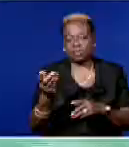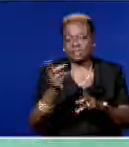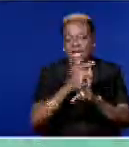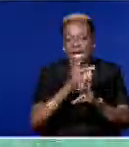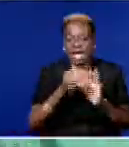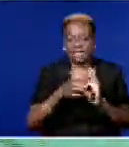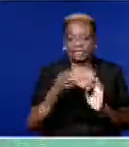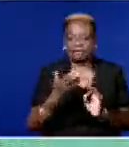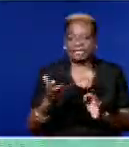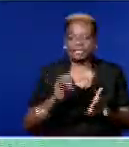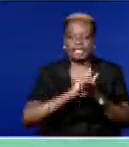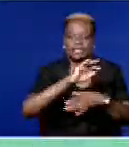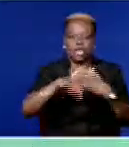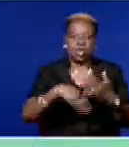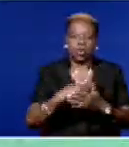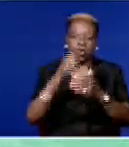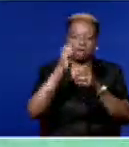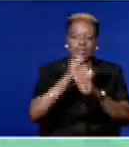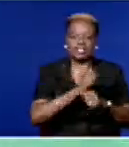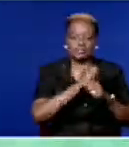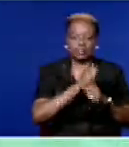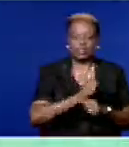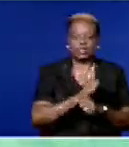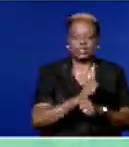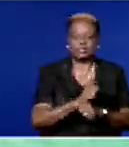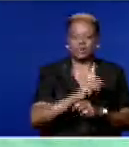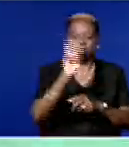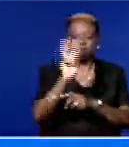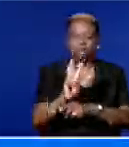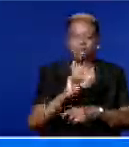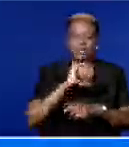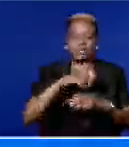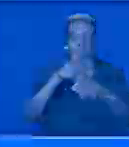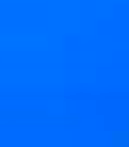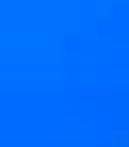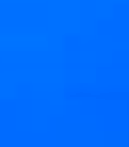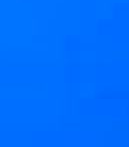sports on this Saturday. A quick check on weather is up next.